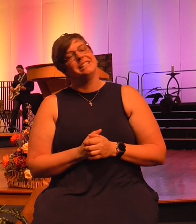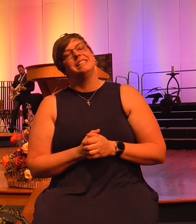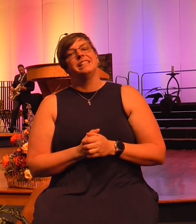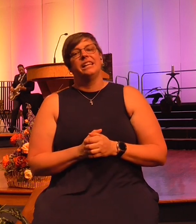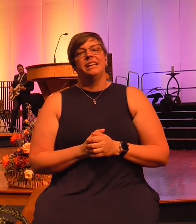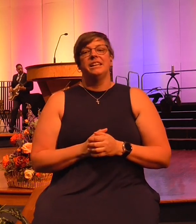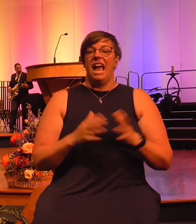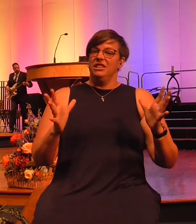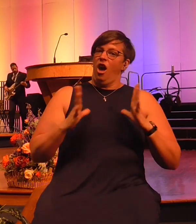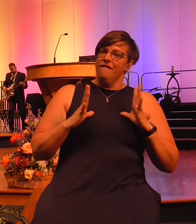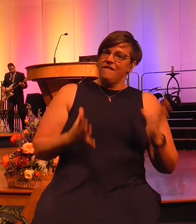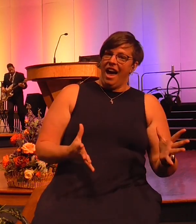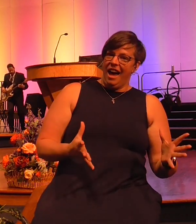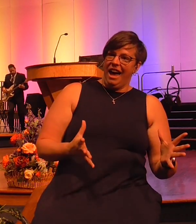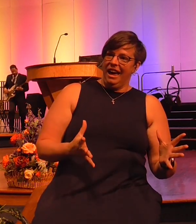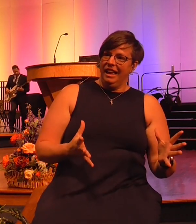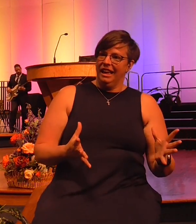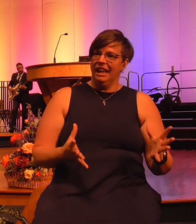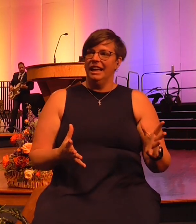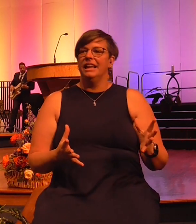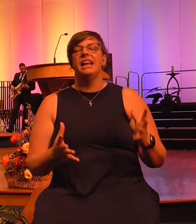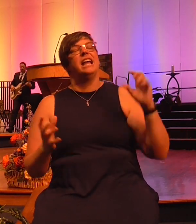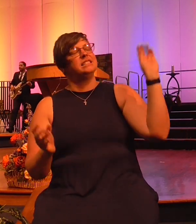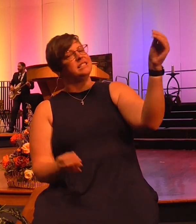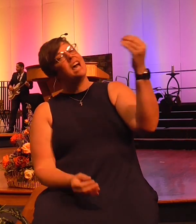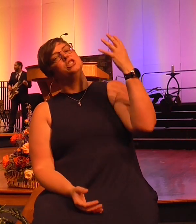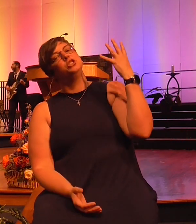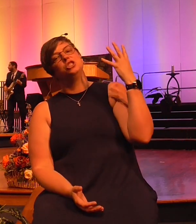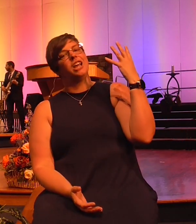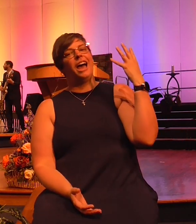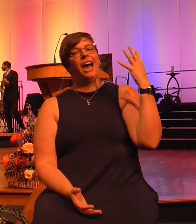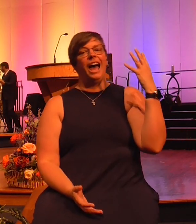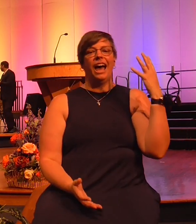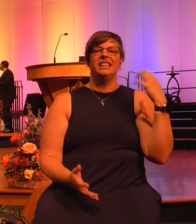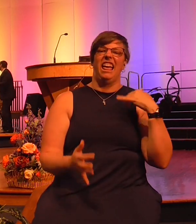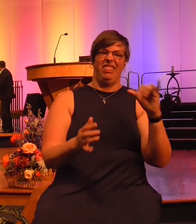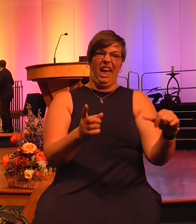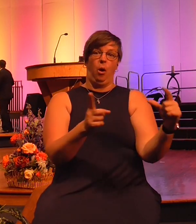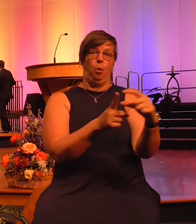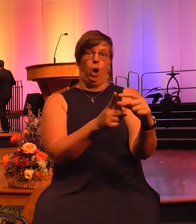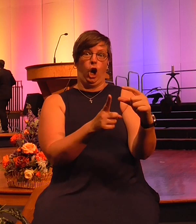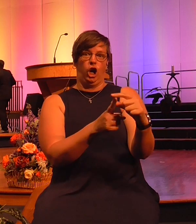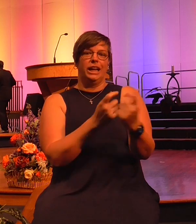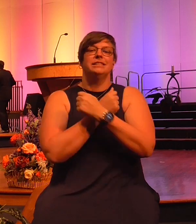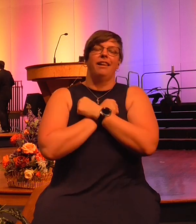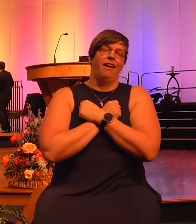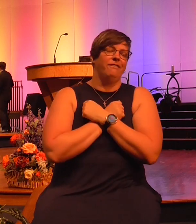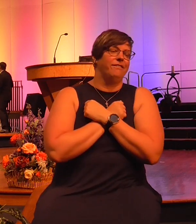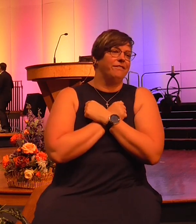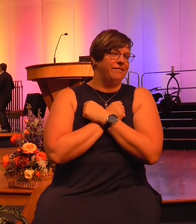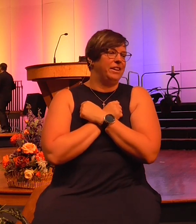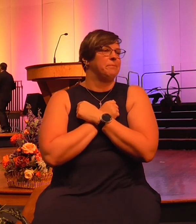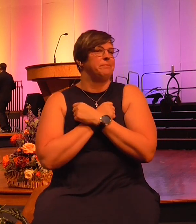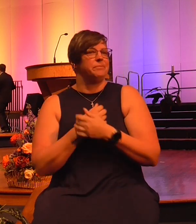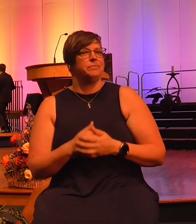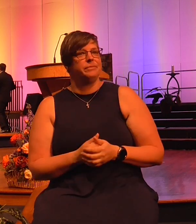love? It's so fine, it's sunshine, it's the word